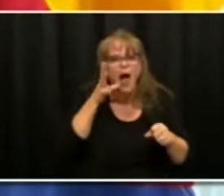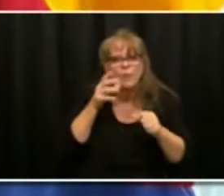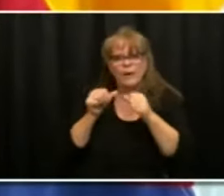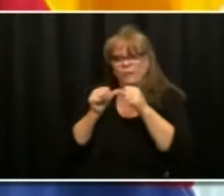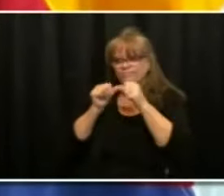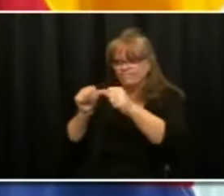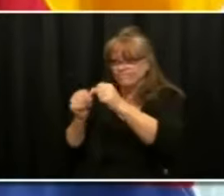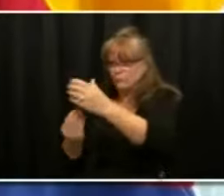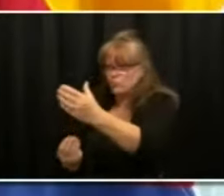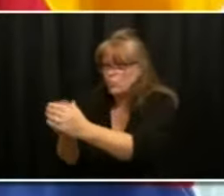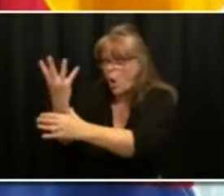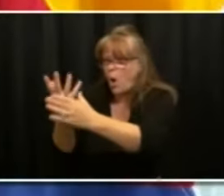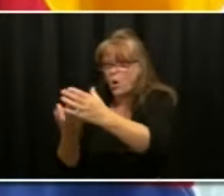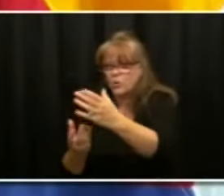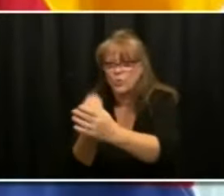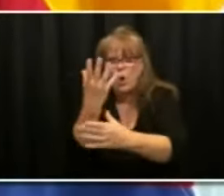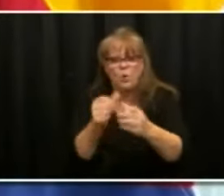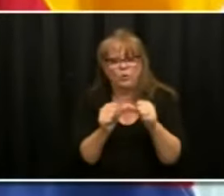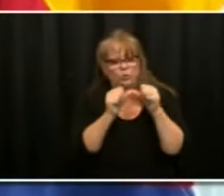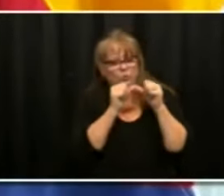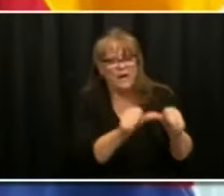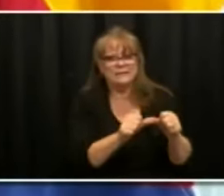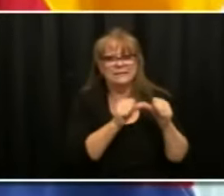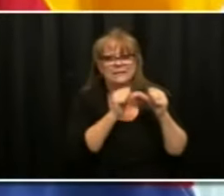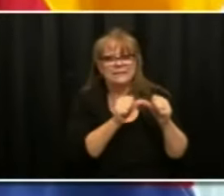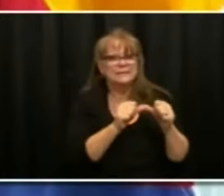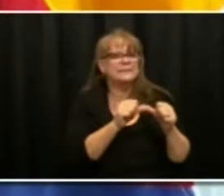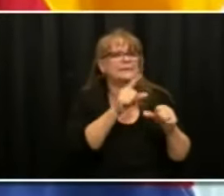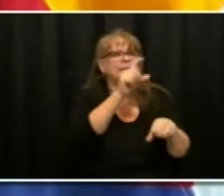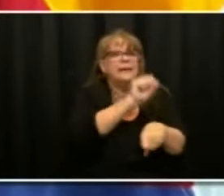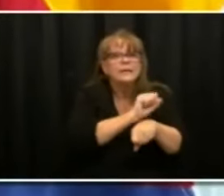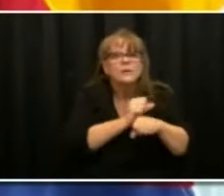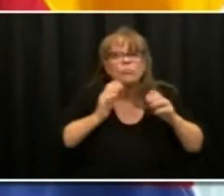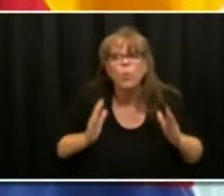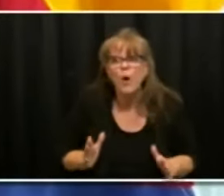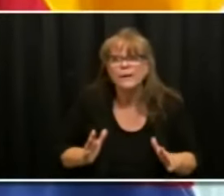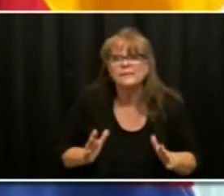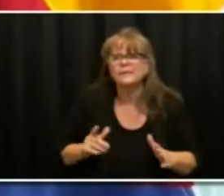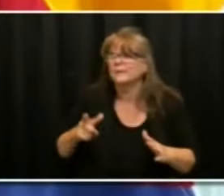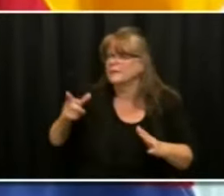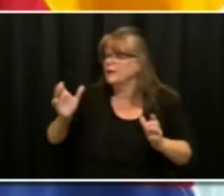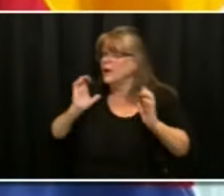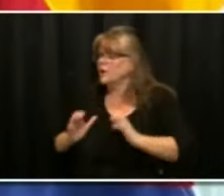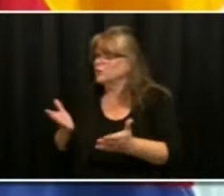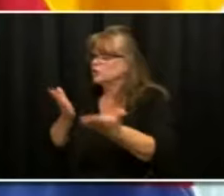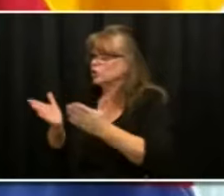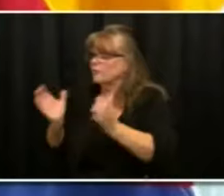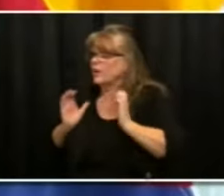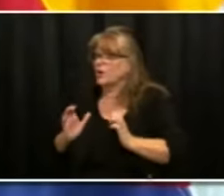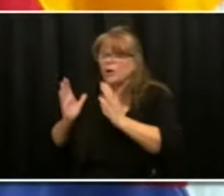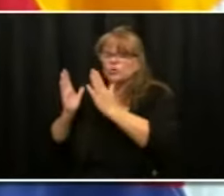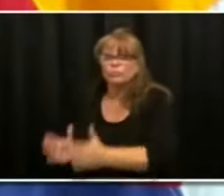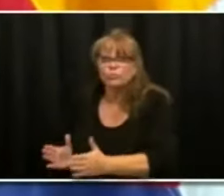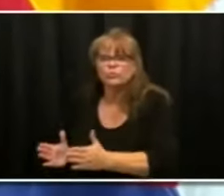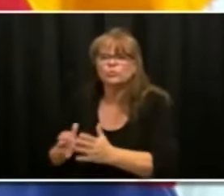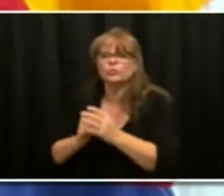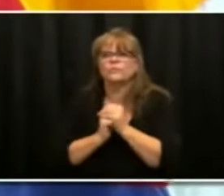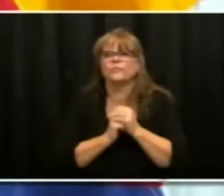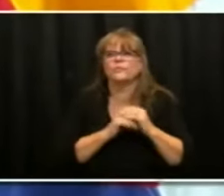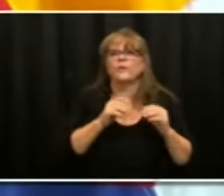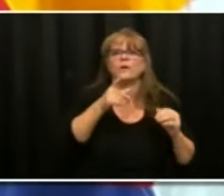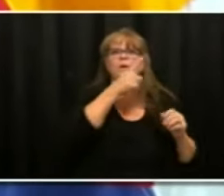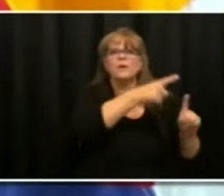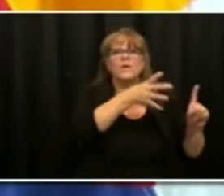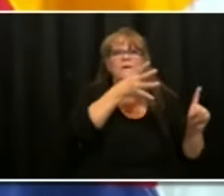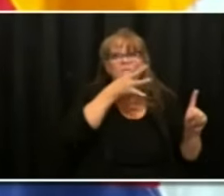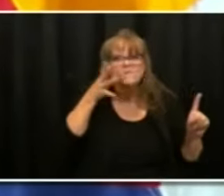and customers healthy, and that we keep food on the shelves. And like so many people, farmers and ranchers have been hit hard by the